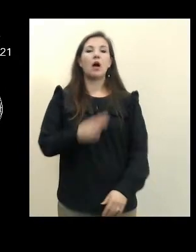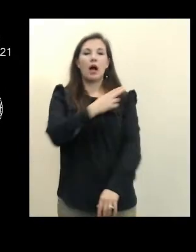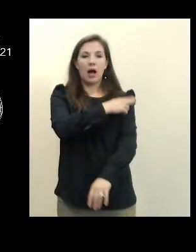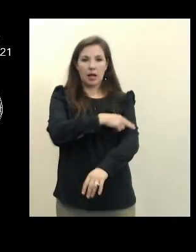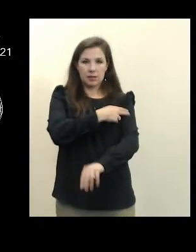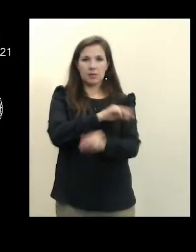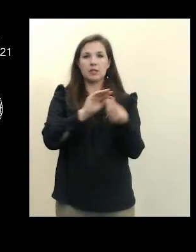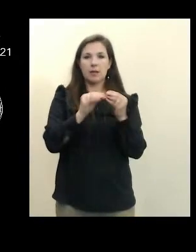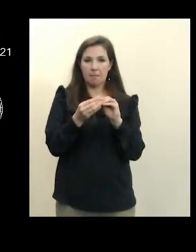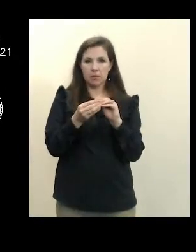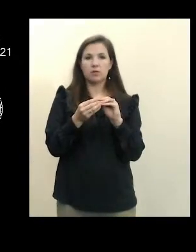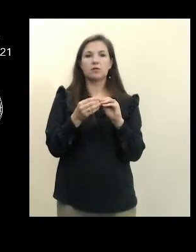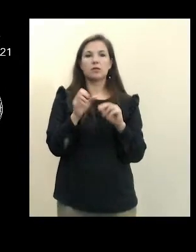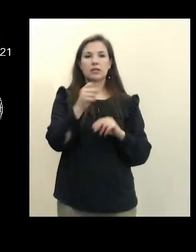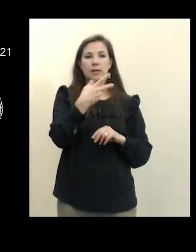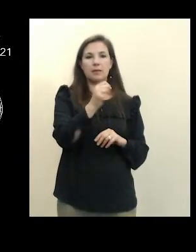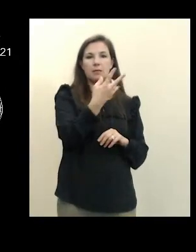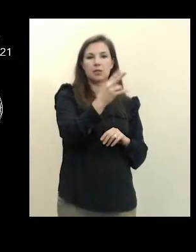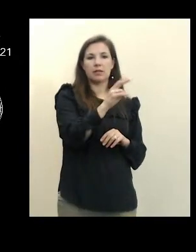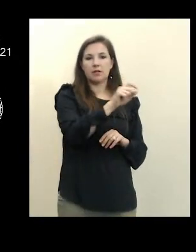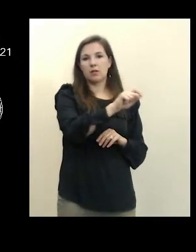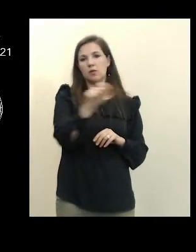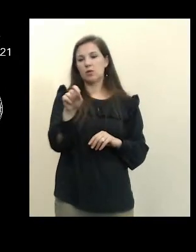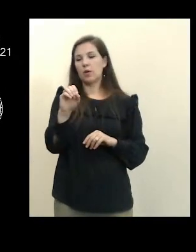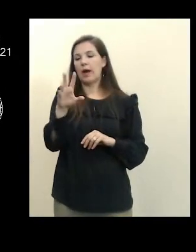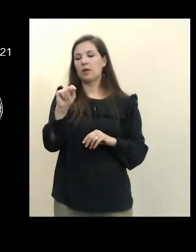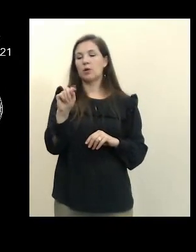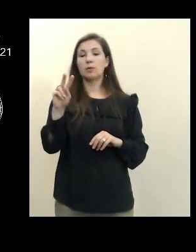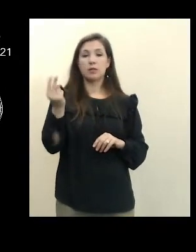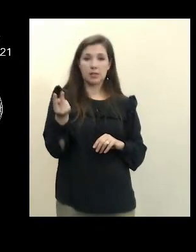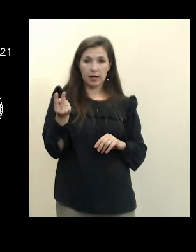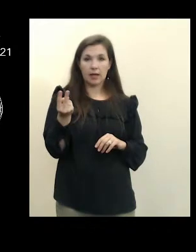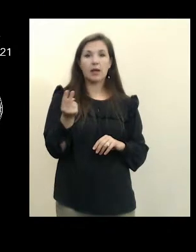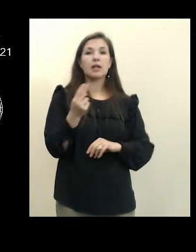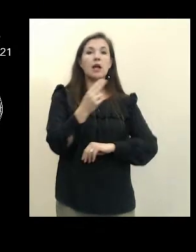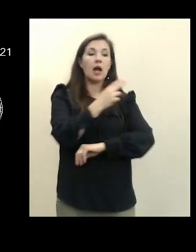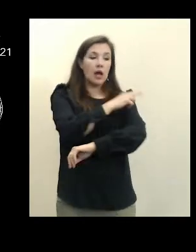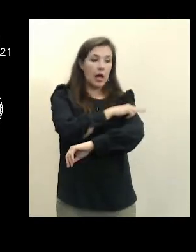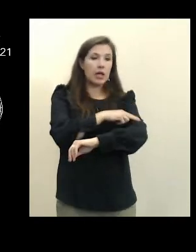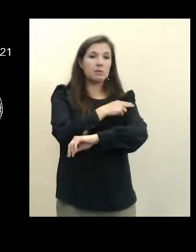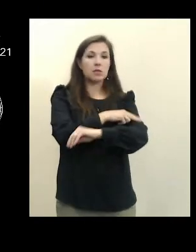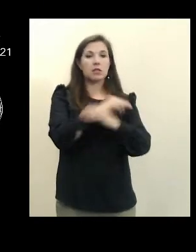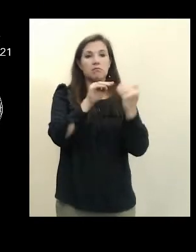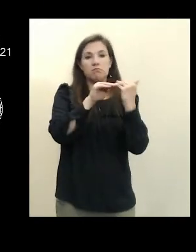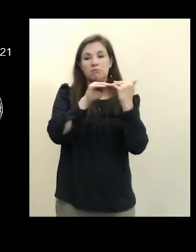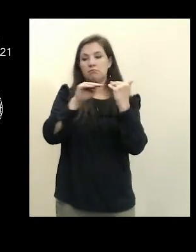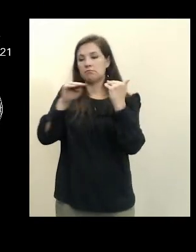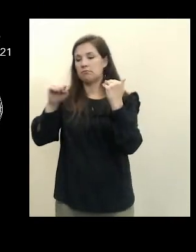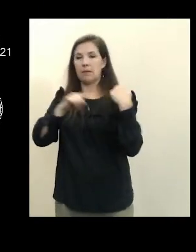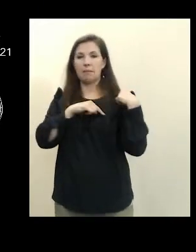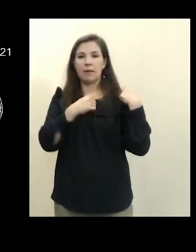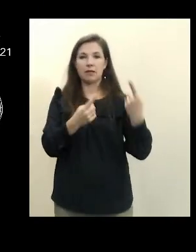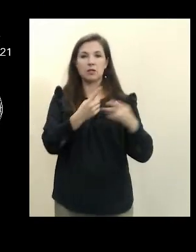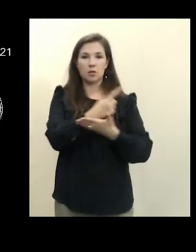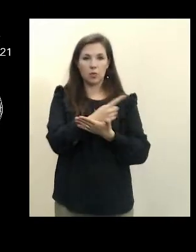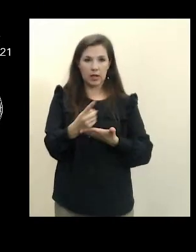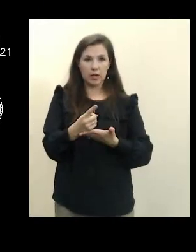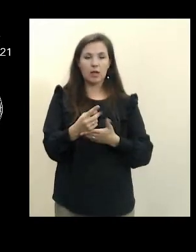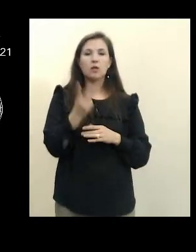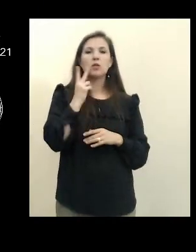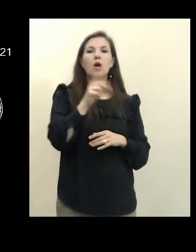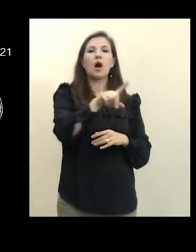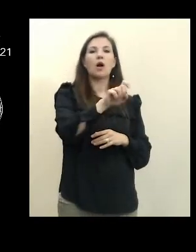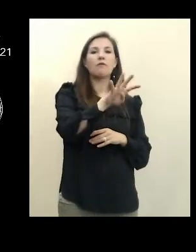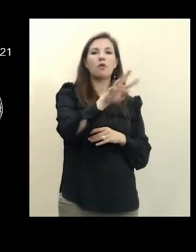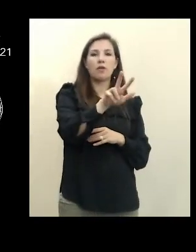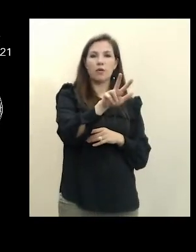Hospitalization data for September 17th to October 2nd. Hospitalizations have flattened in the past week. As you can see, it was